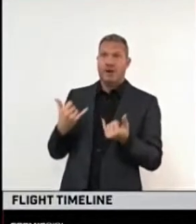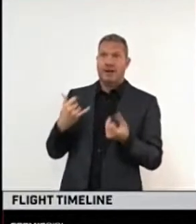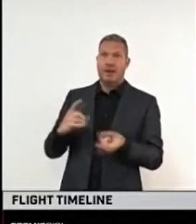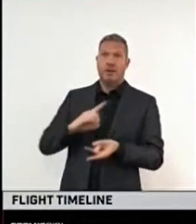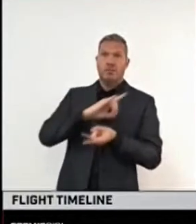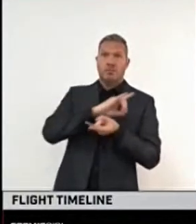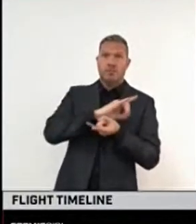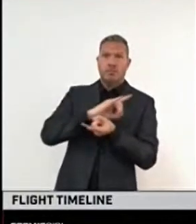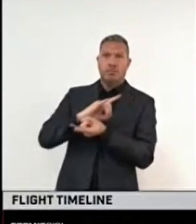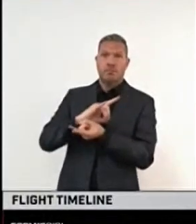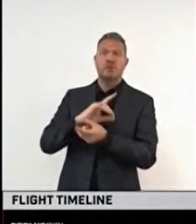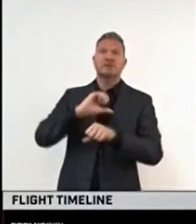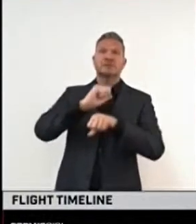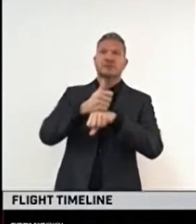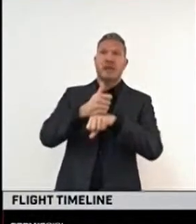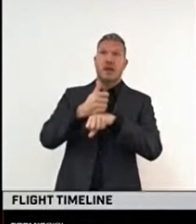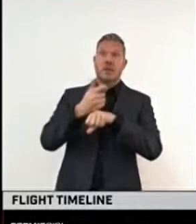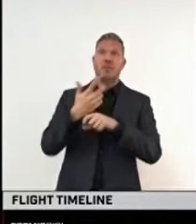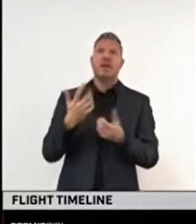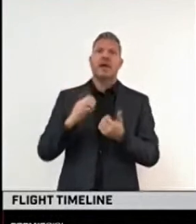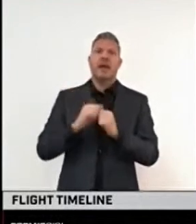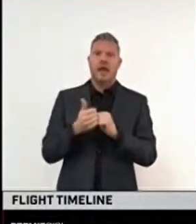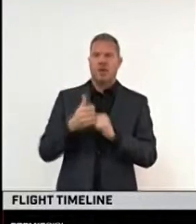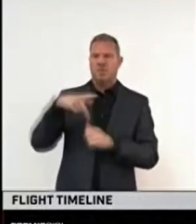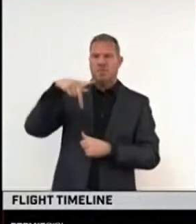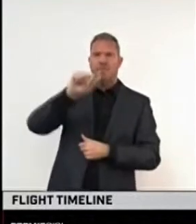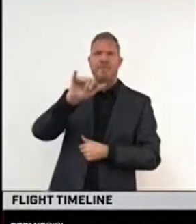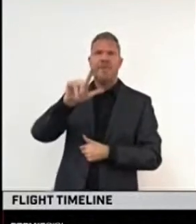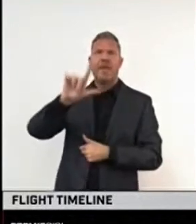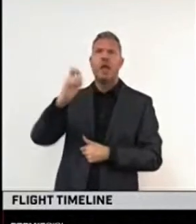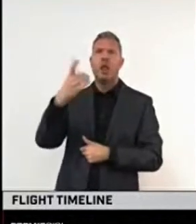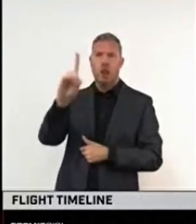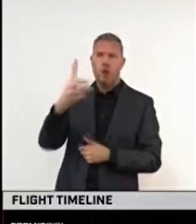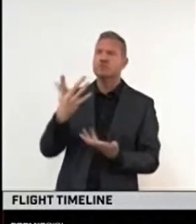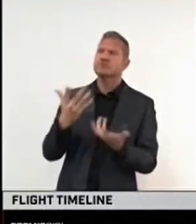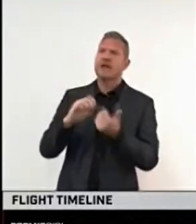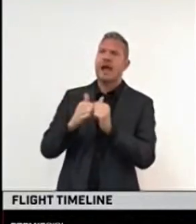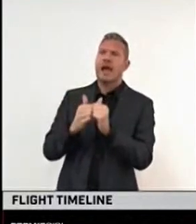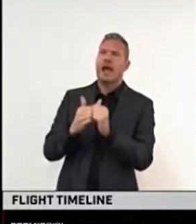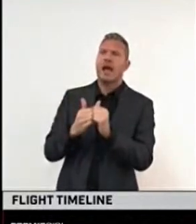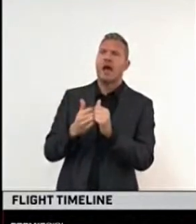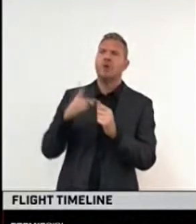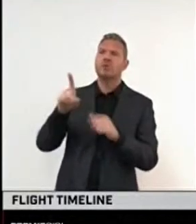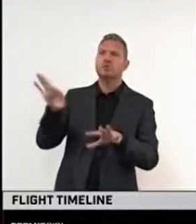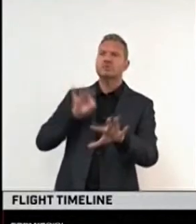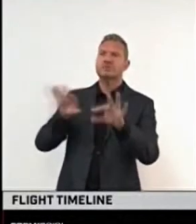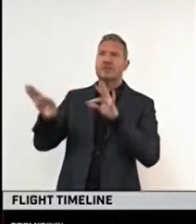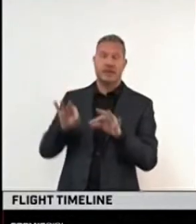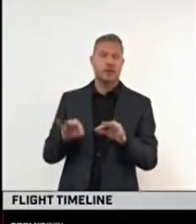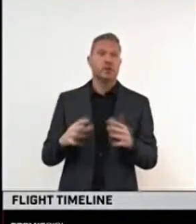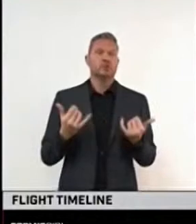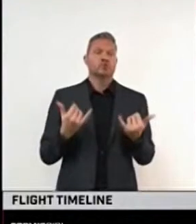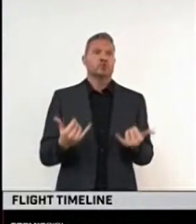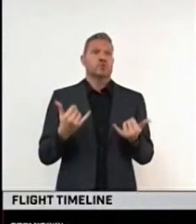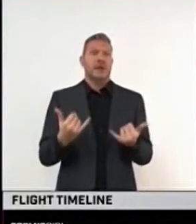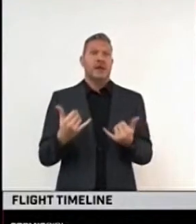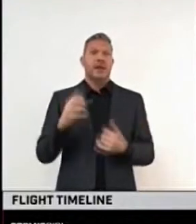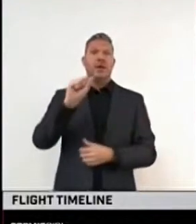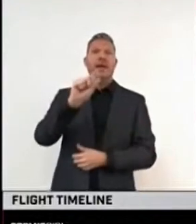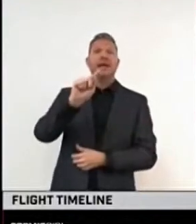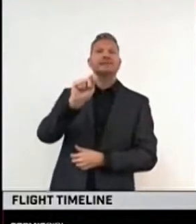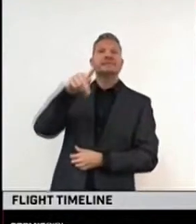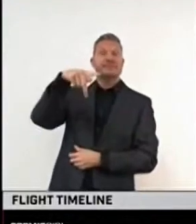manifest. How are those payloads selected by your organization? So all the space technologies that STP